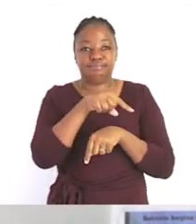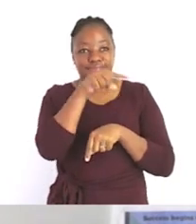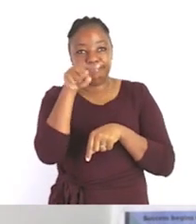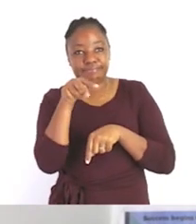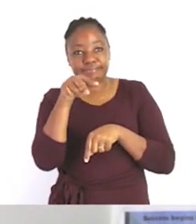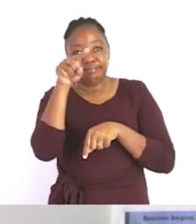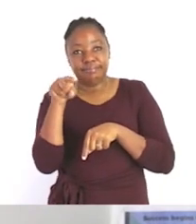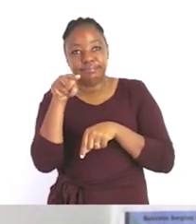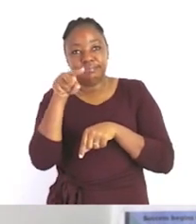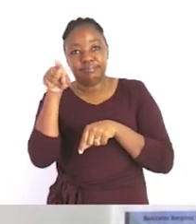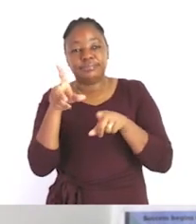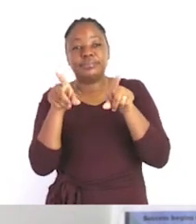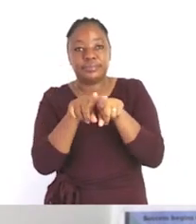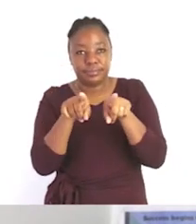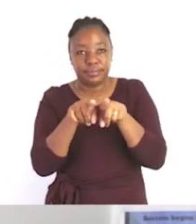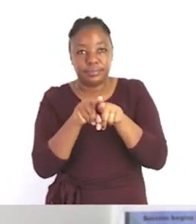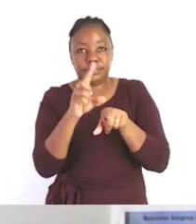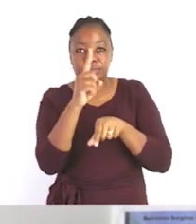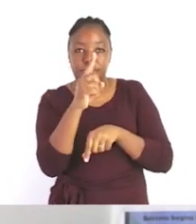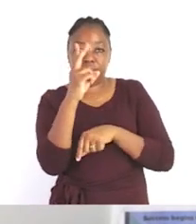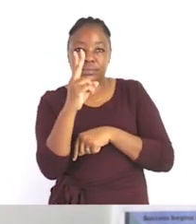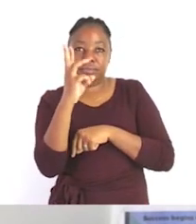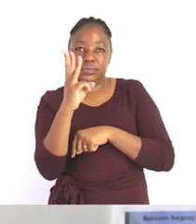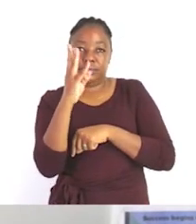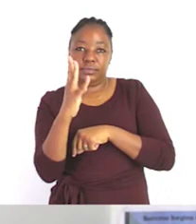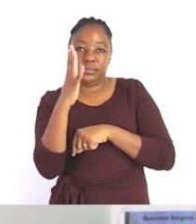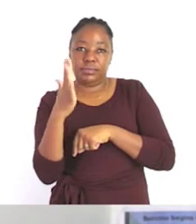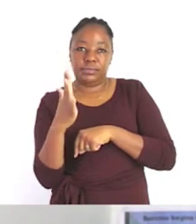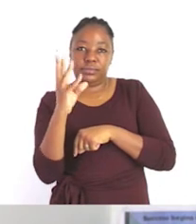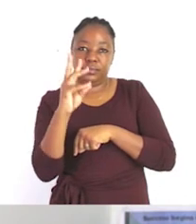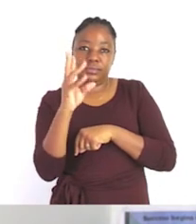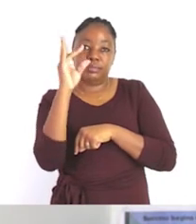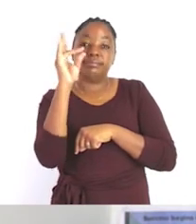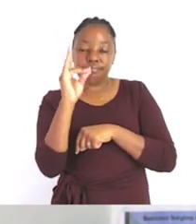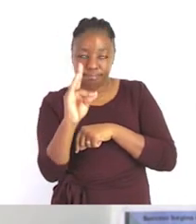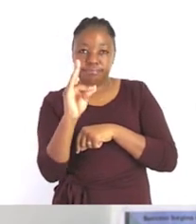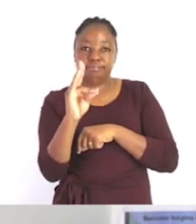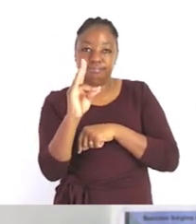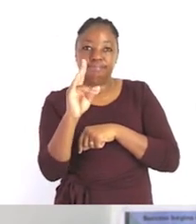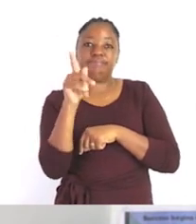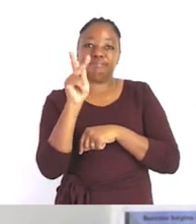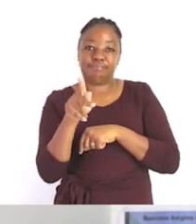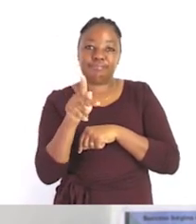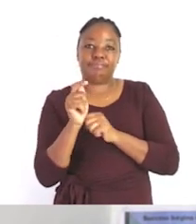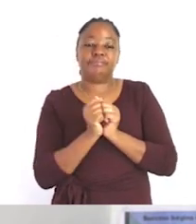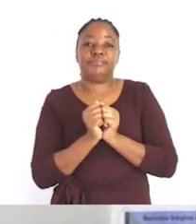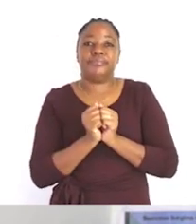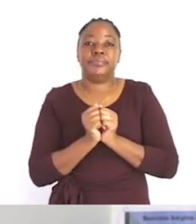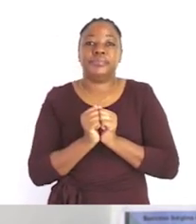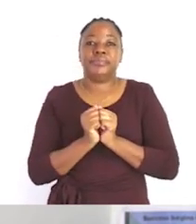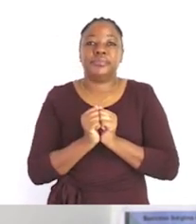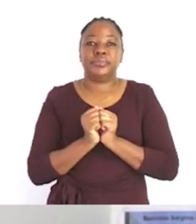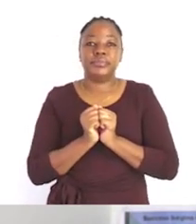count the next one. 1, 2, 3, 4, 5, 6, 7.